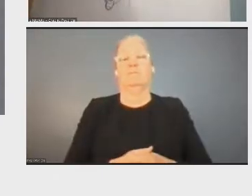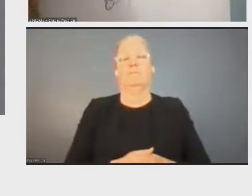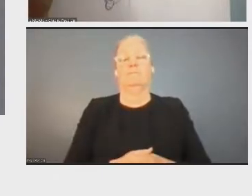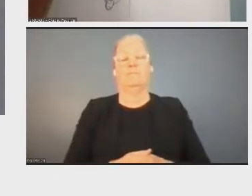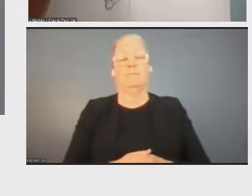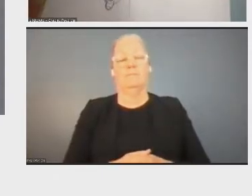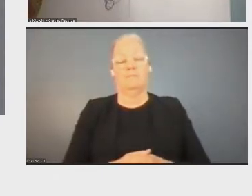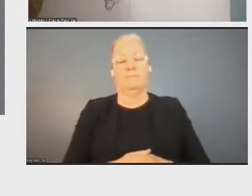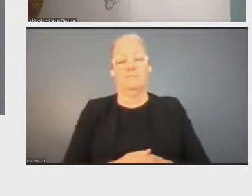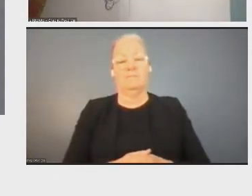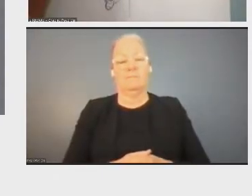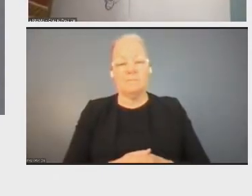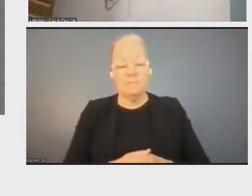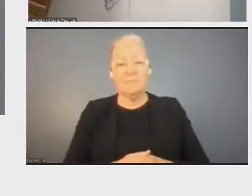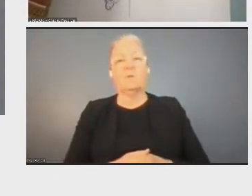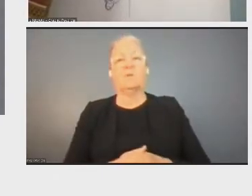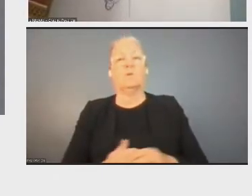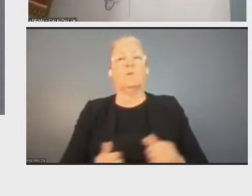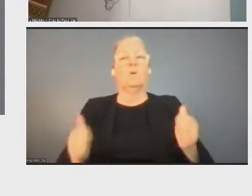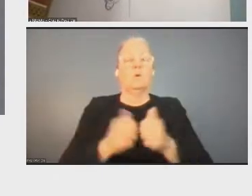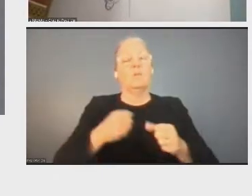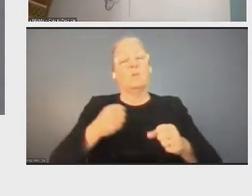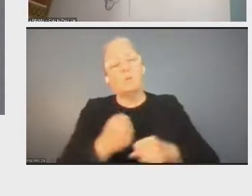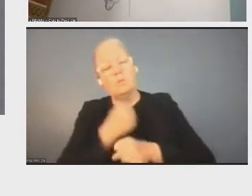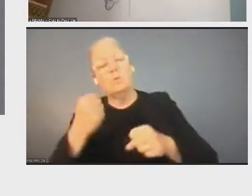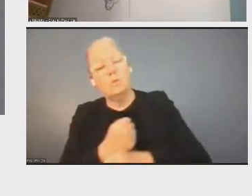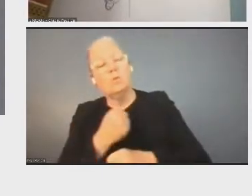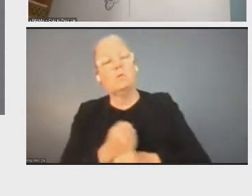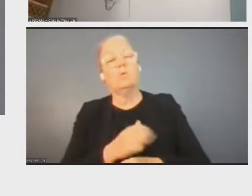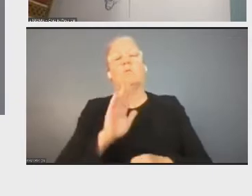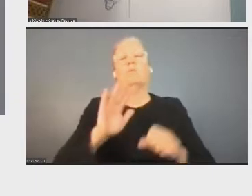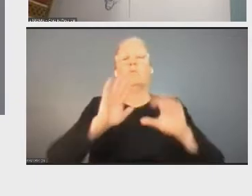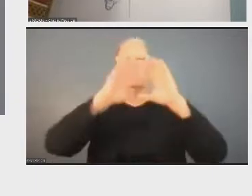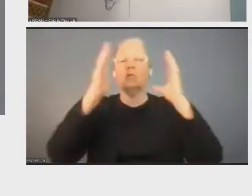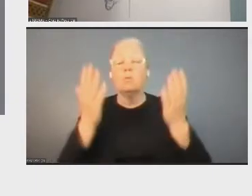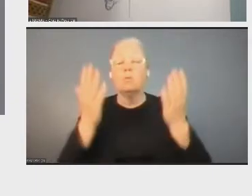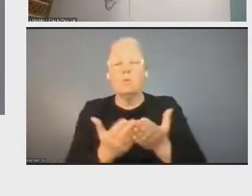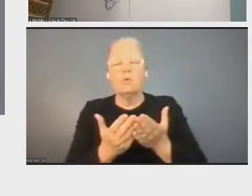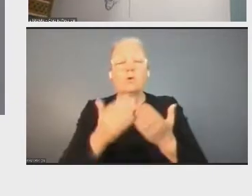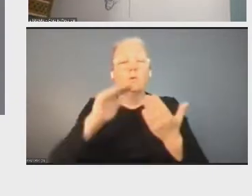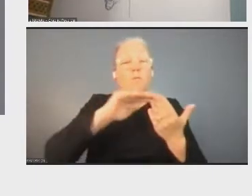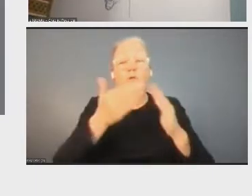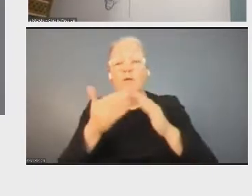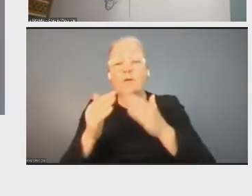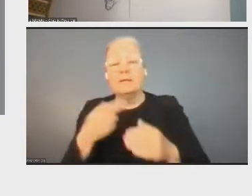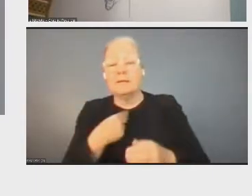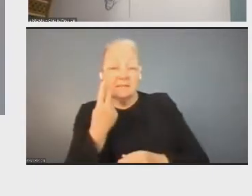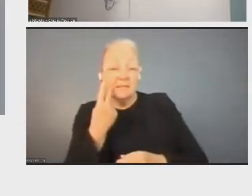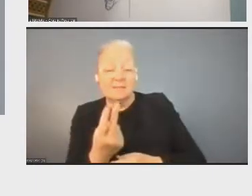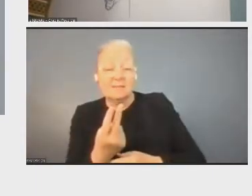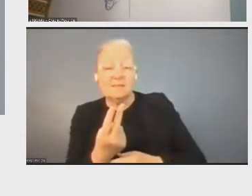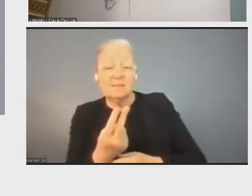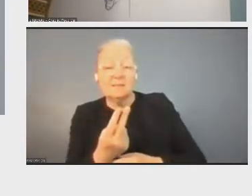After all of the efforts that the international community has been making regarding